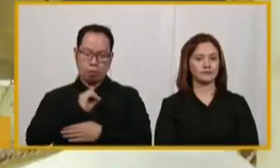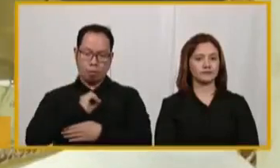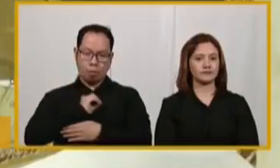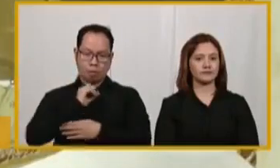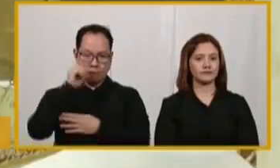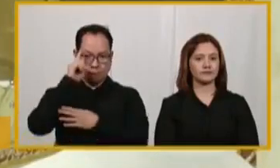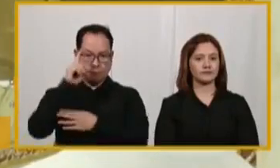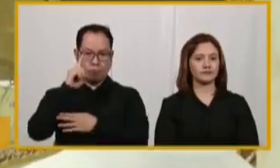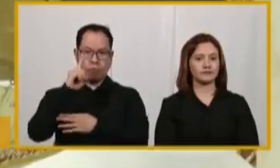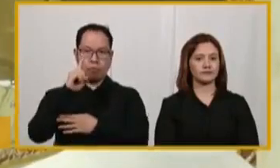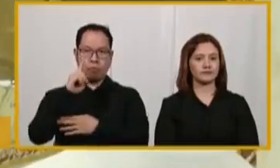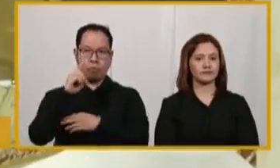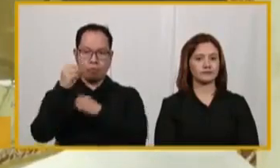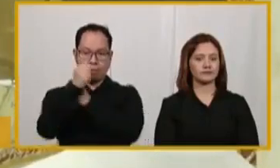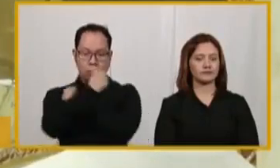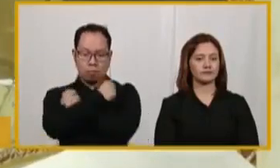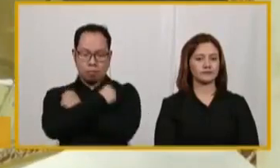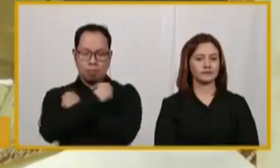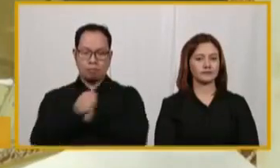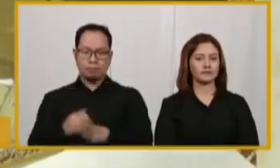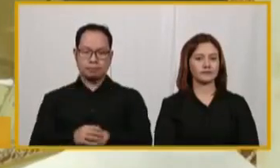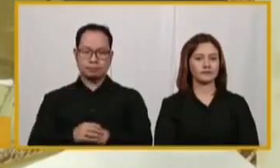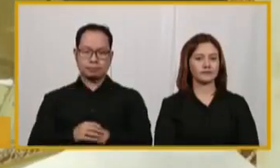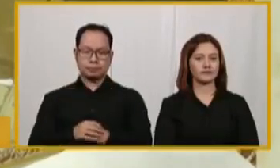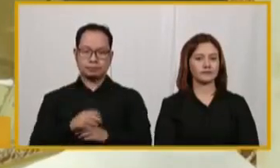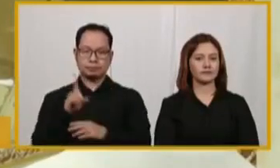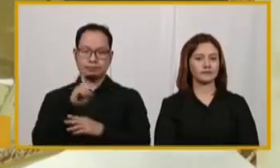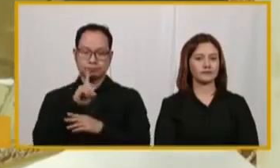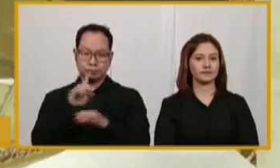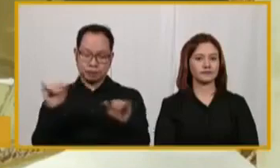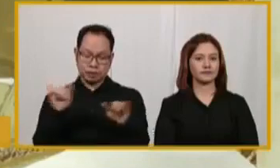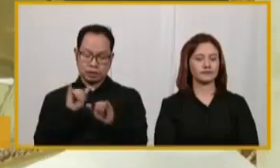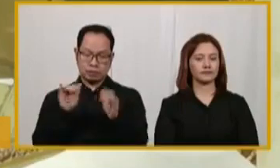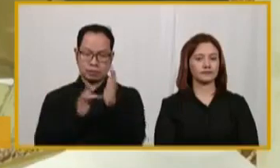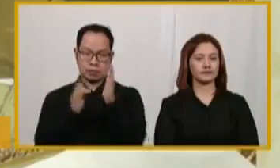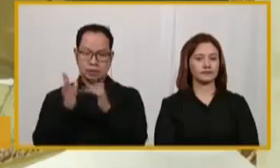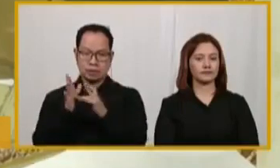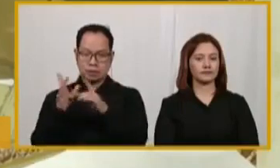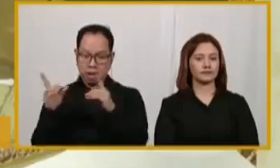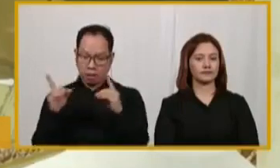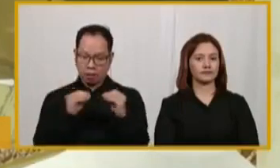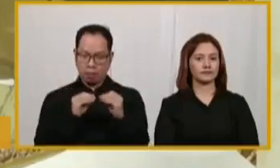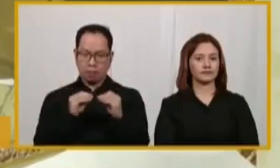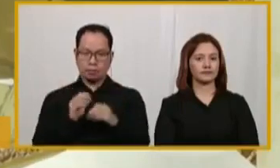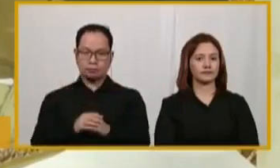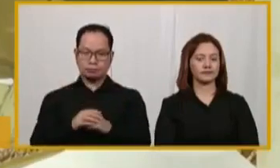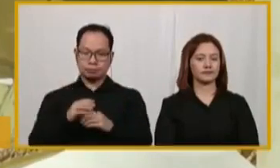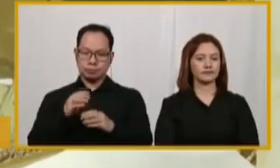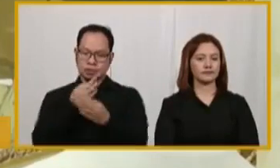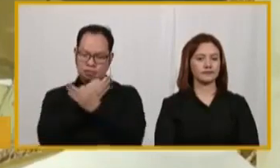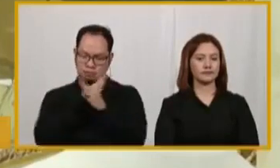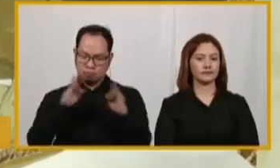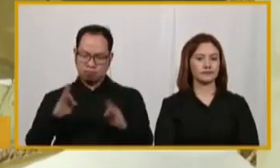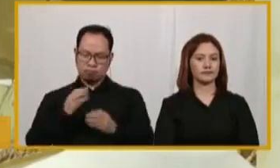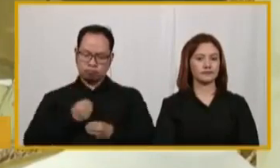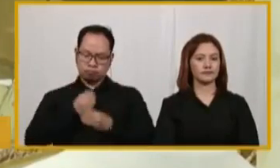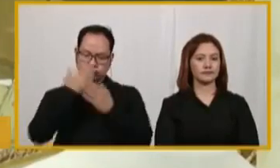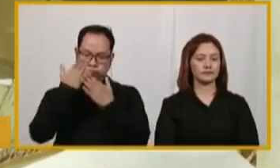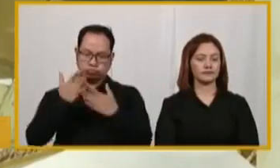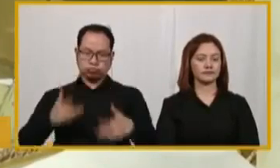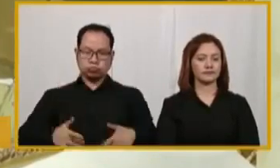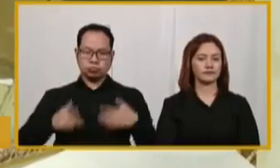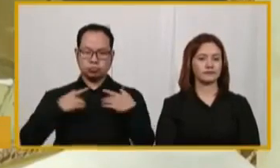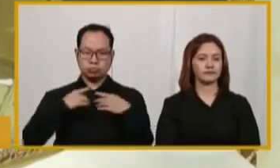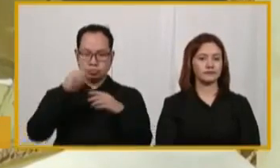the beloved, just as what Jesus did when he freely offered his life on the cross for